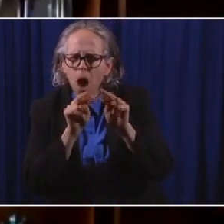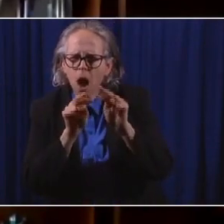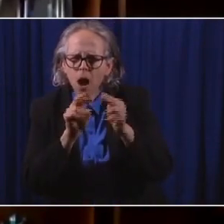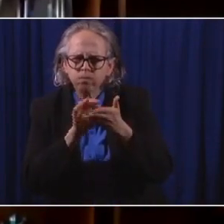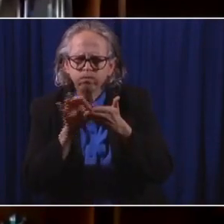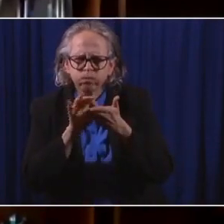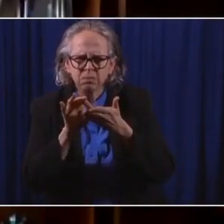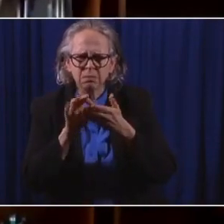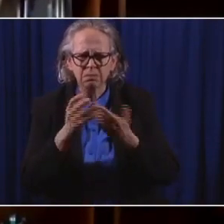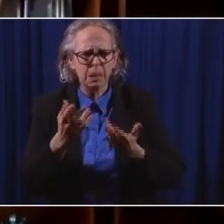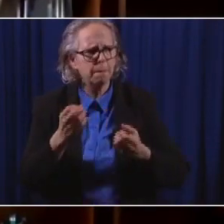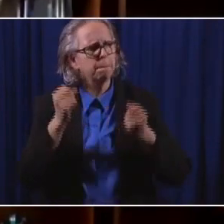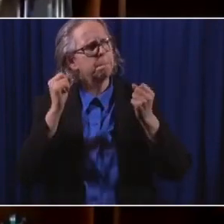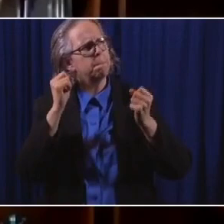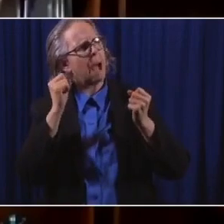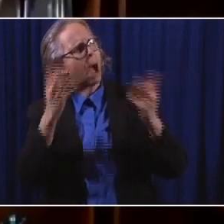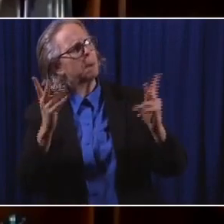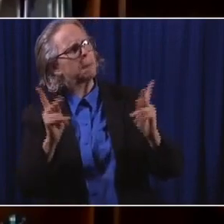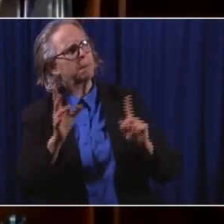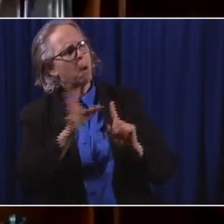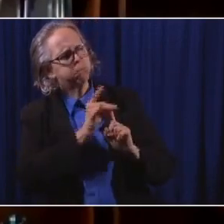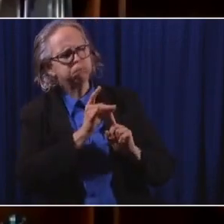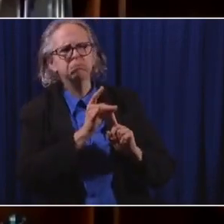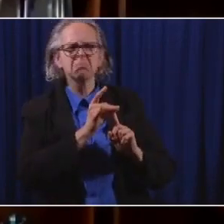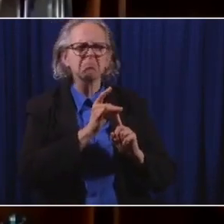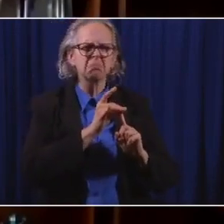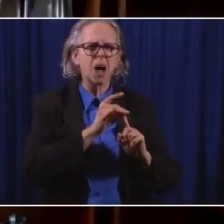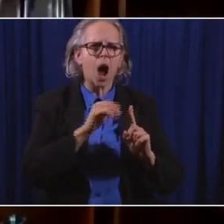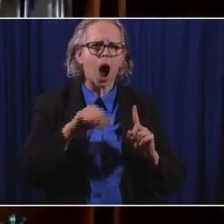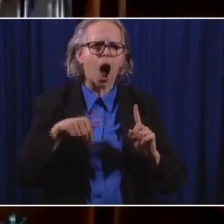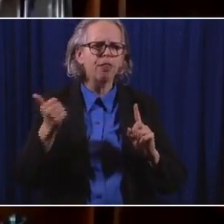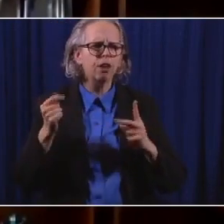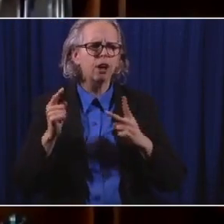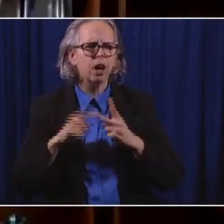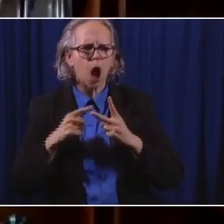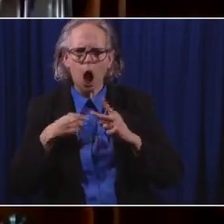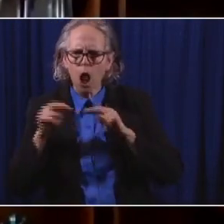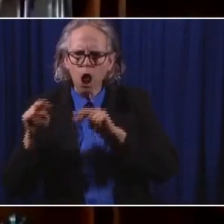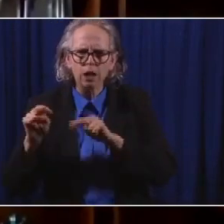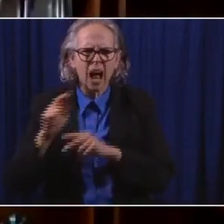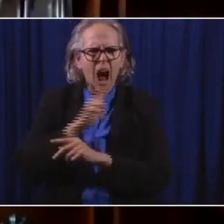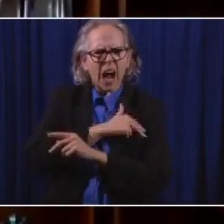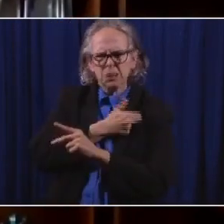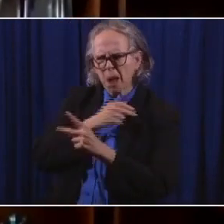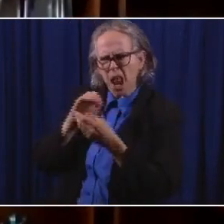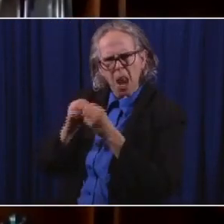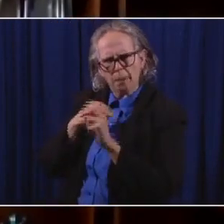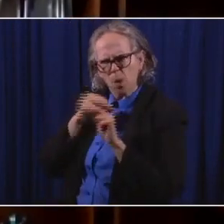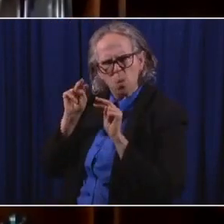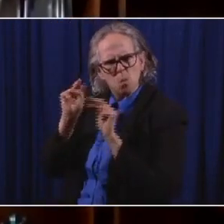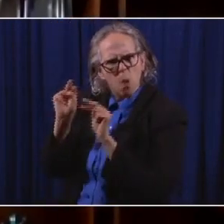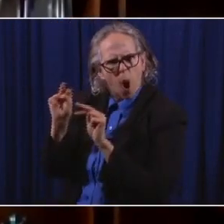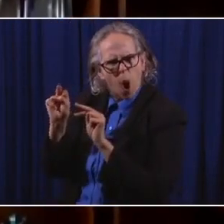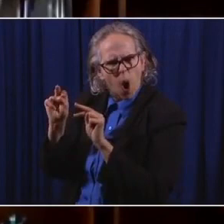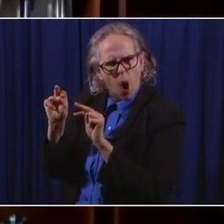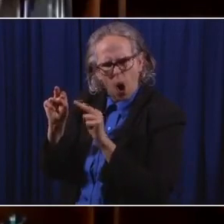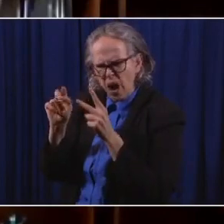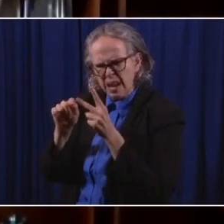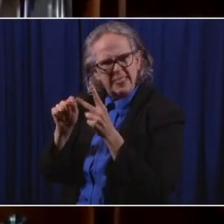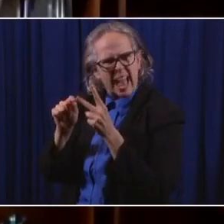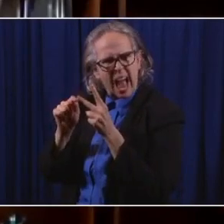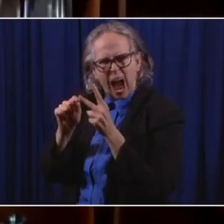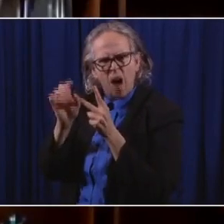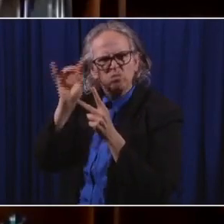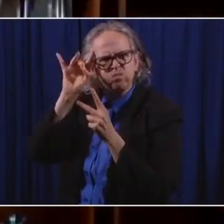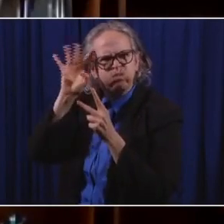but also infected to the point that they're required to be hospitalized. And we have seen a decisive increase in the number of individuals in our community who